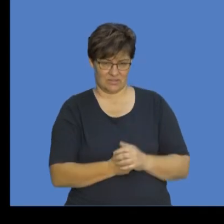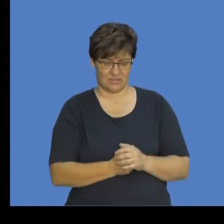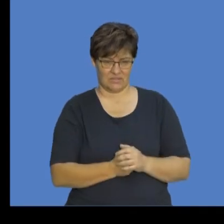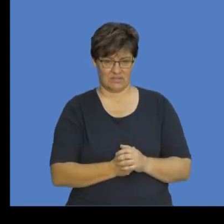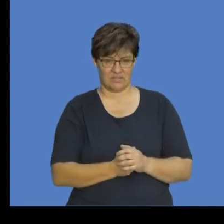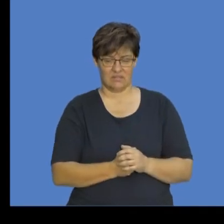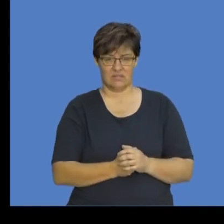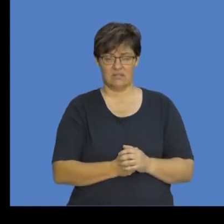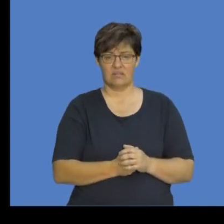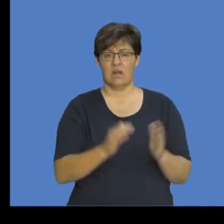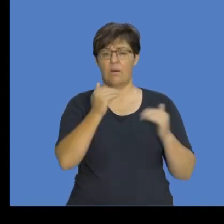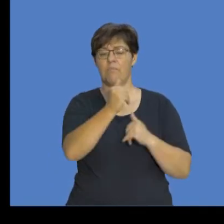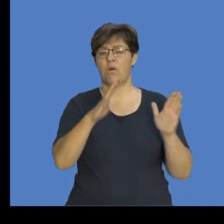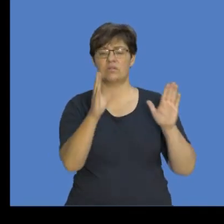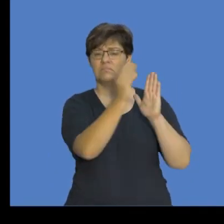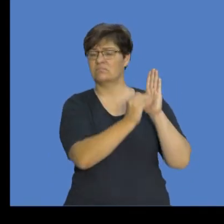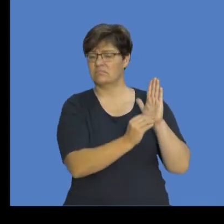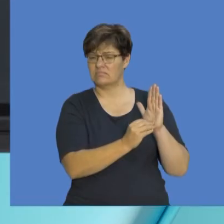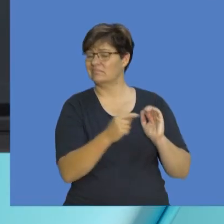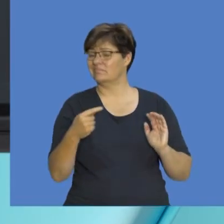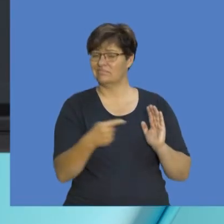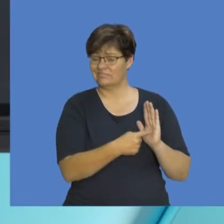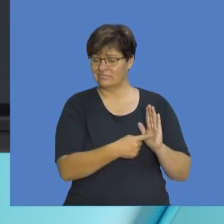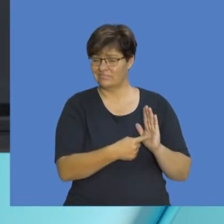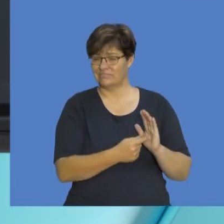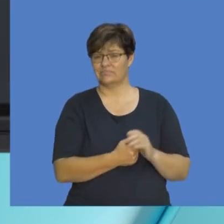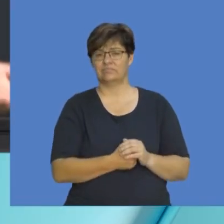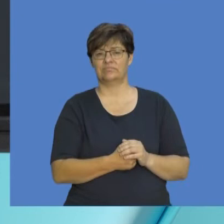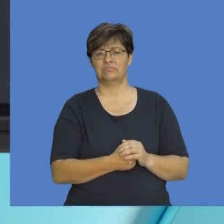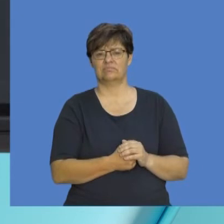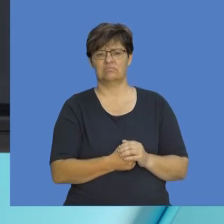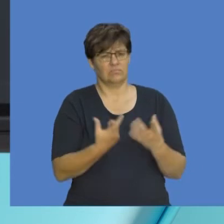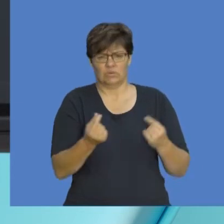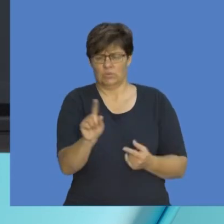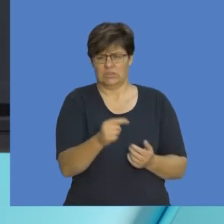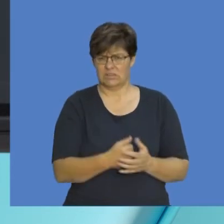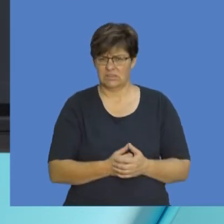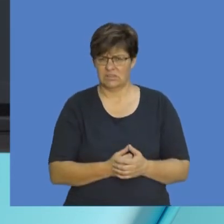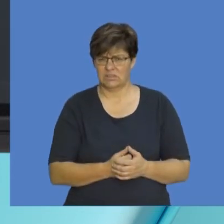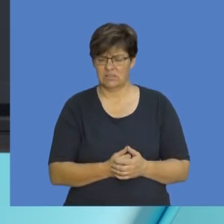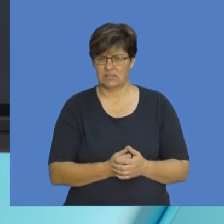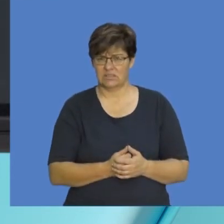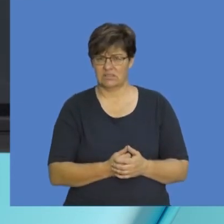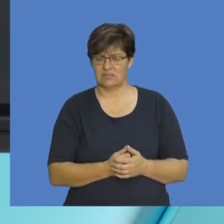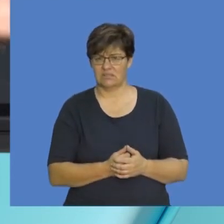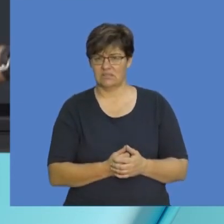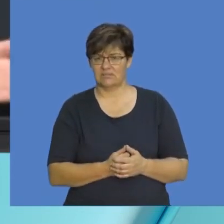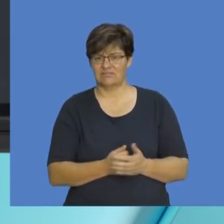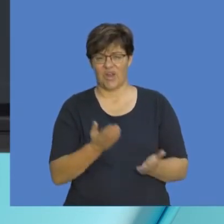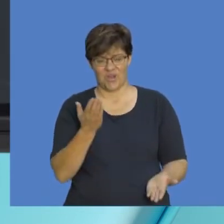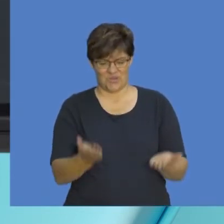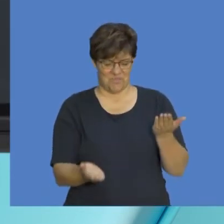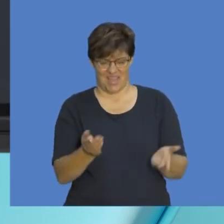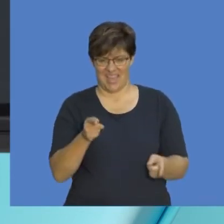So box plot. So we agree that box plot, what do? They compare